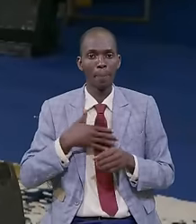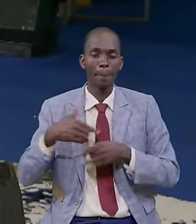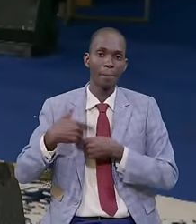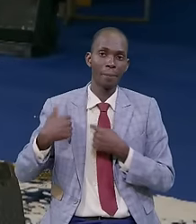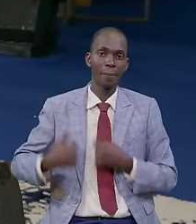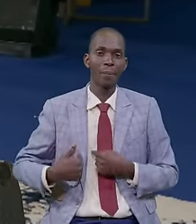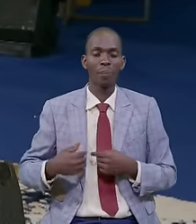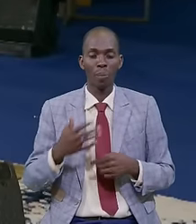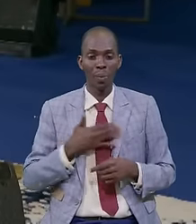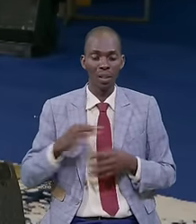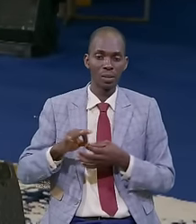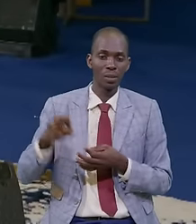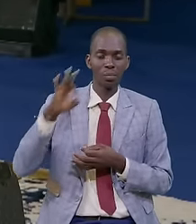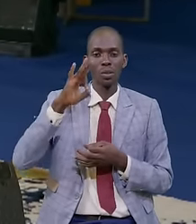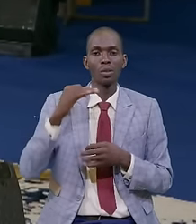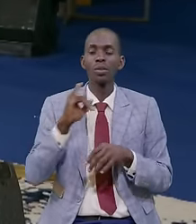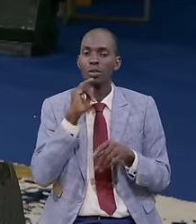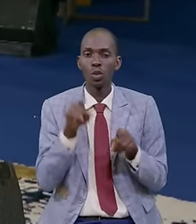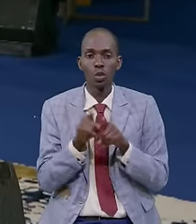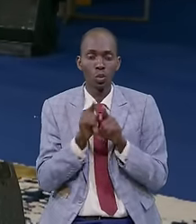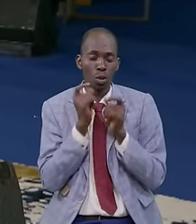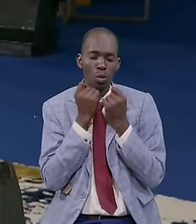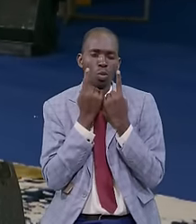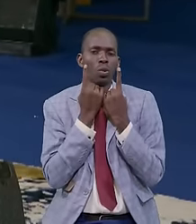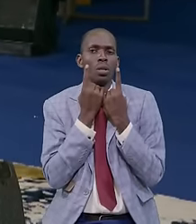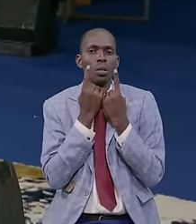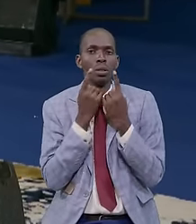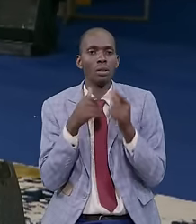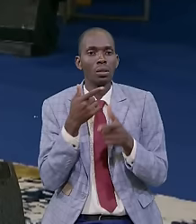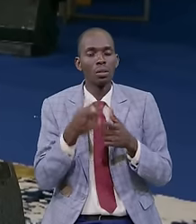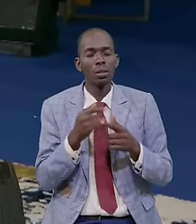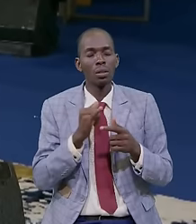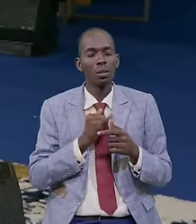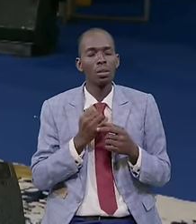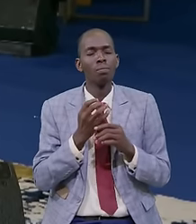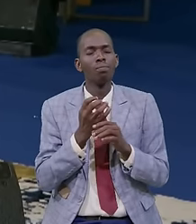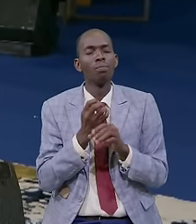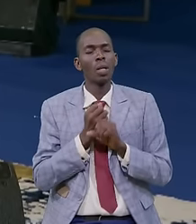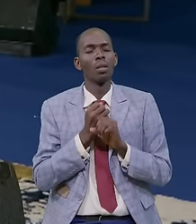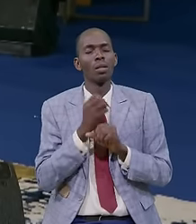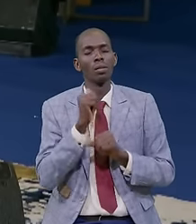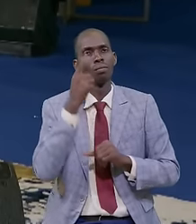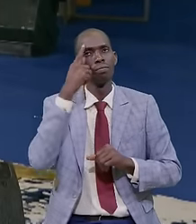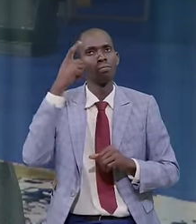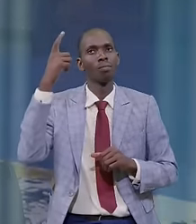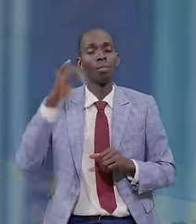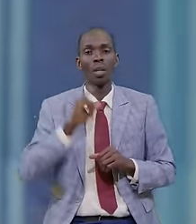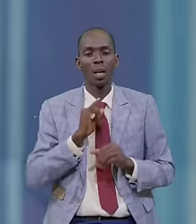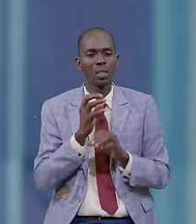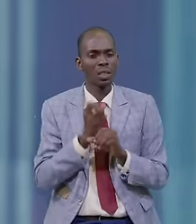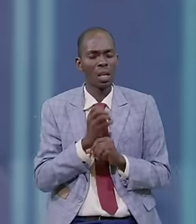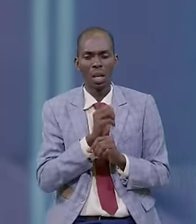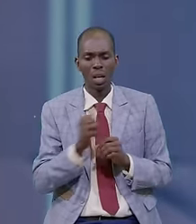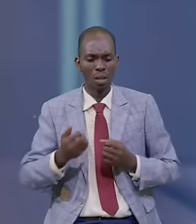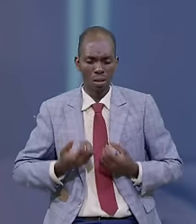my spirit awake, I have a dream. I have a desire.